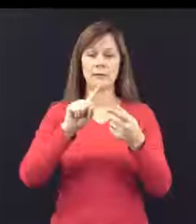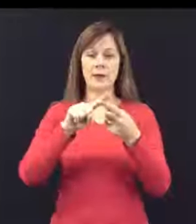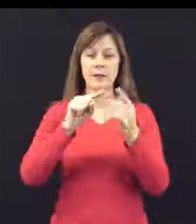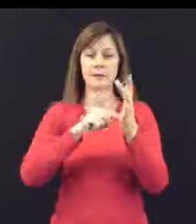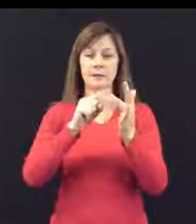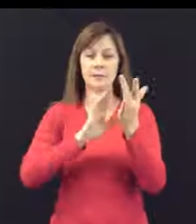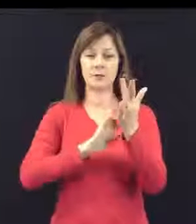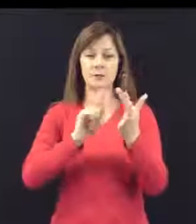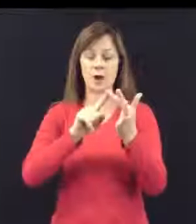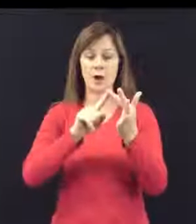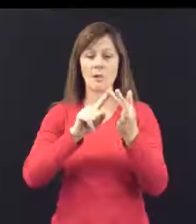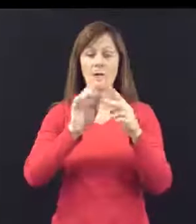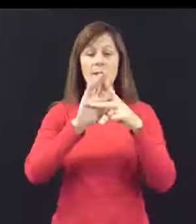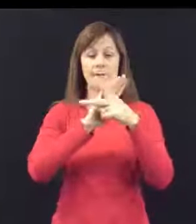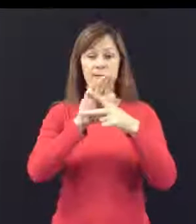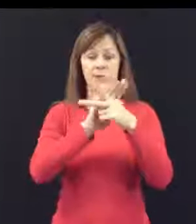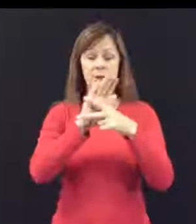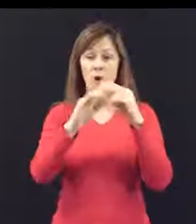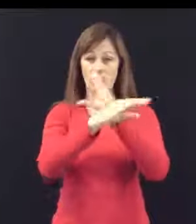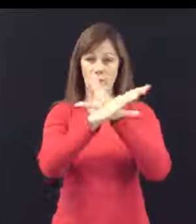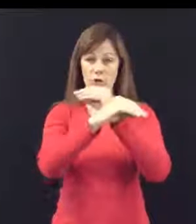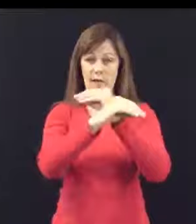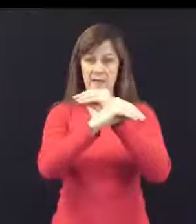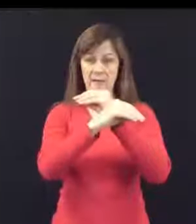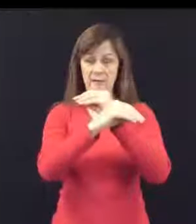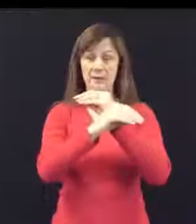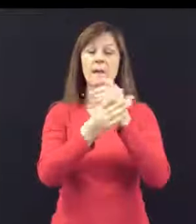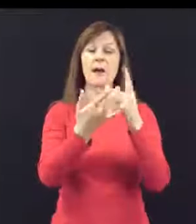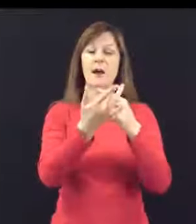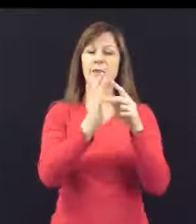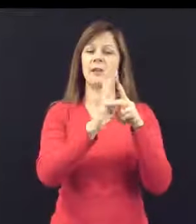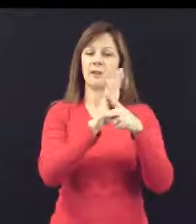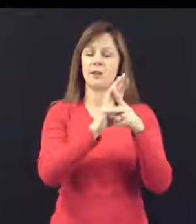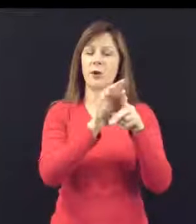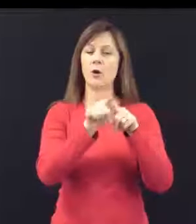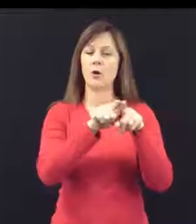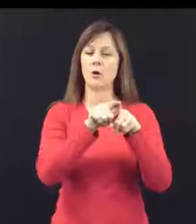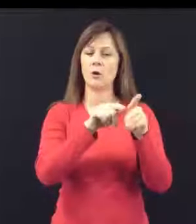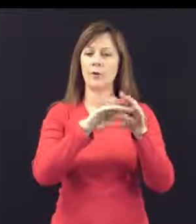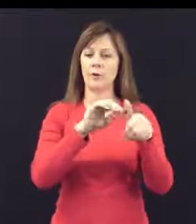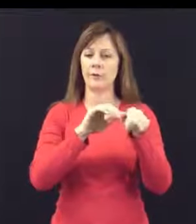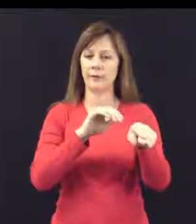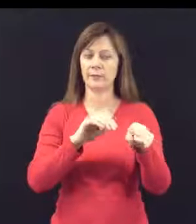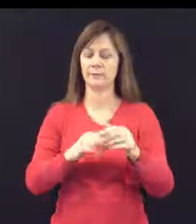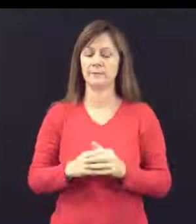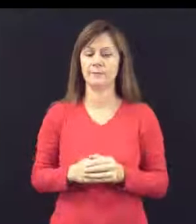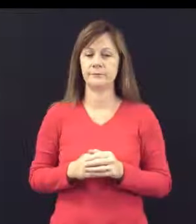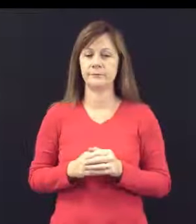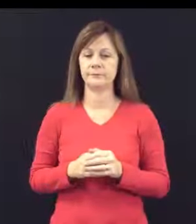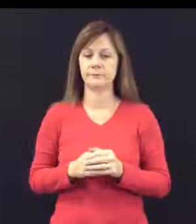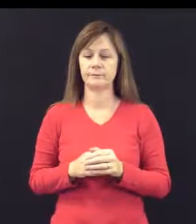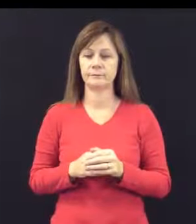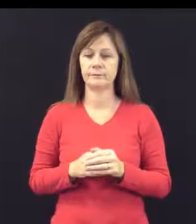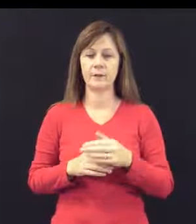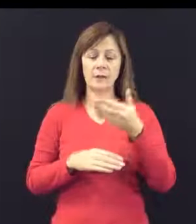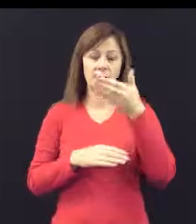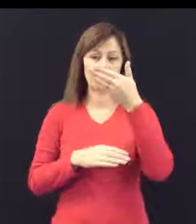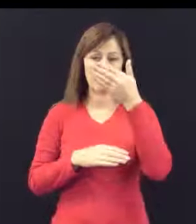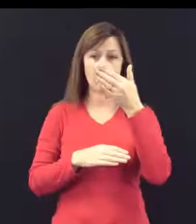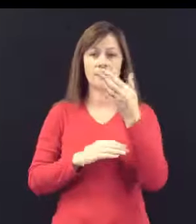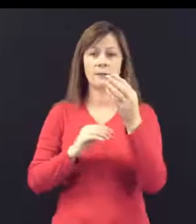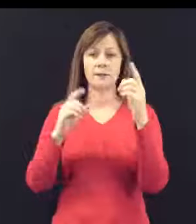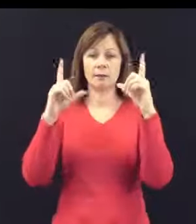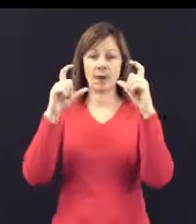view from that camera. You can use this exact process to switch between cameras while you're in a FaceTime video chat. Watch the